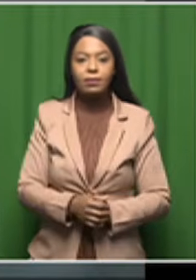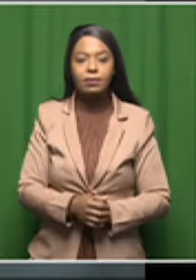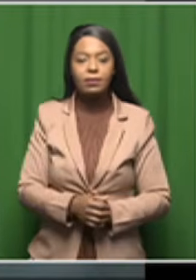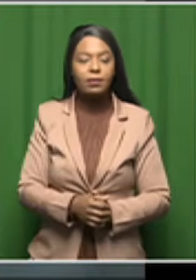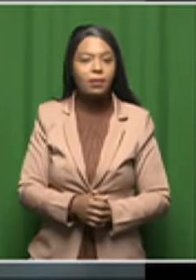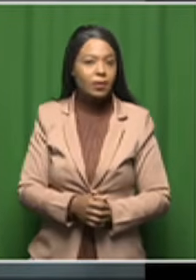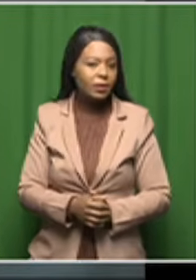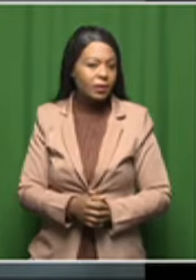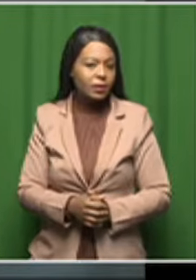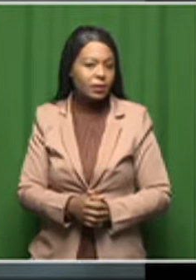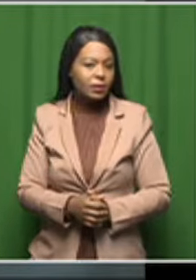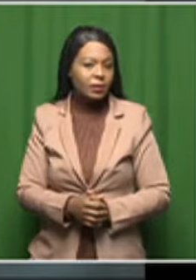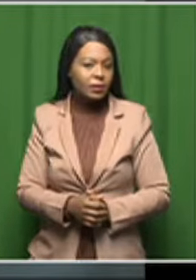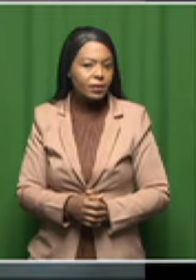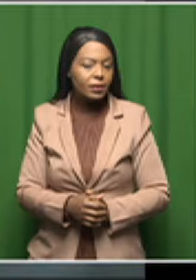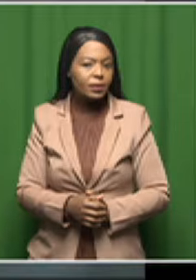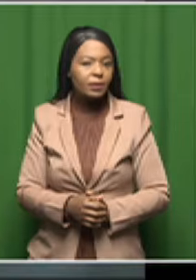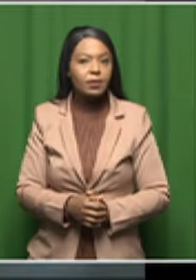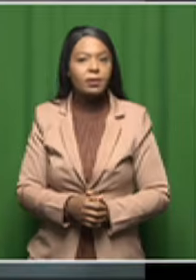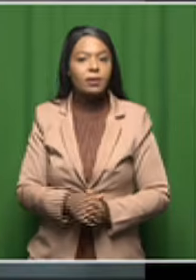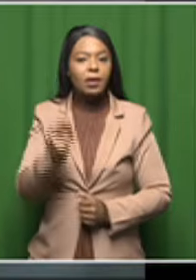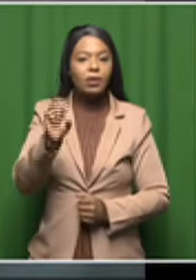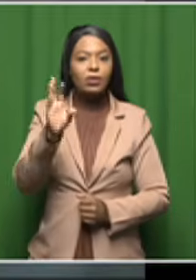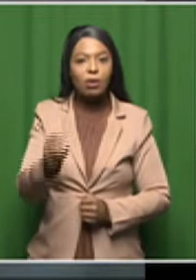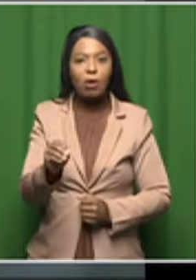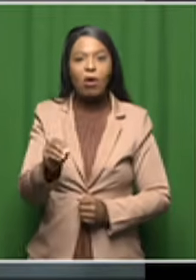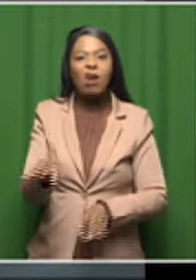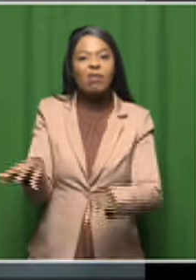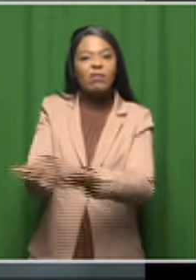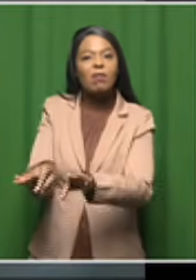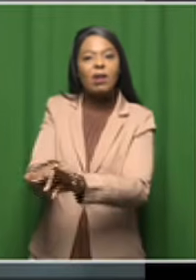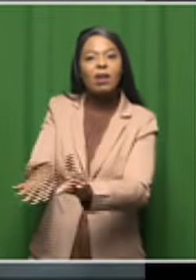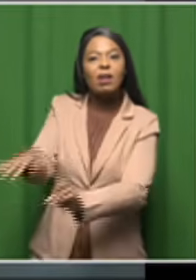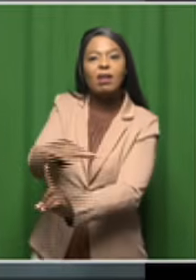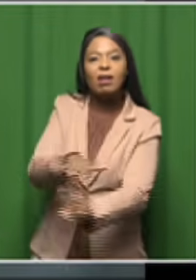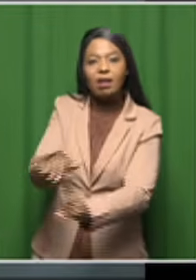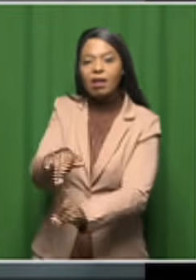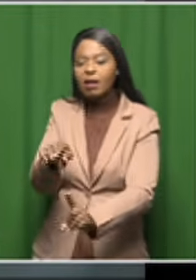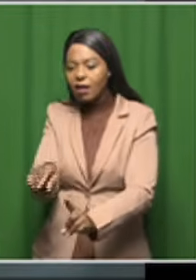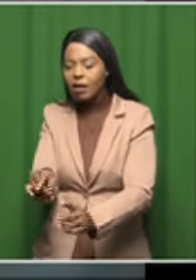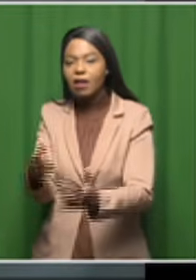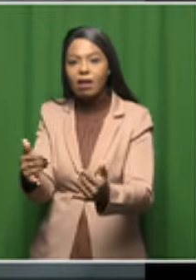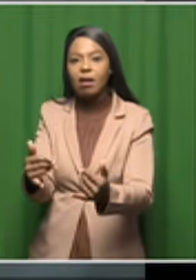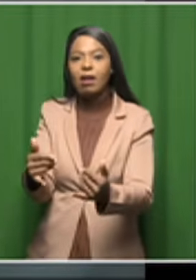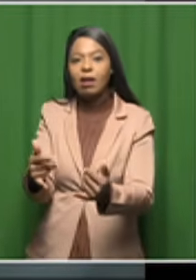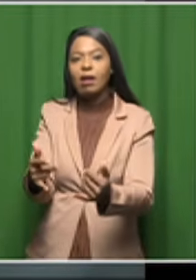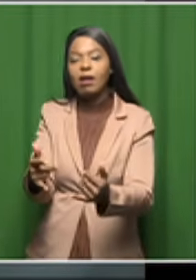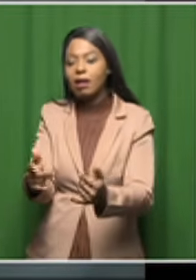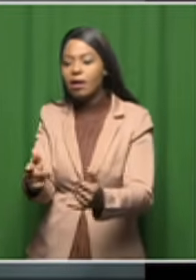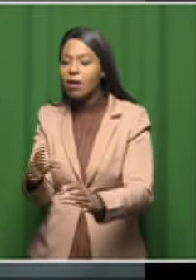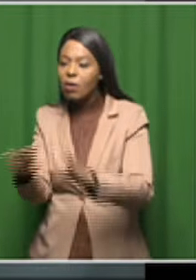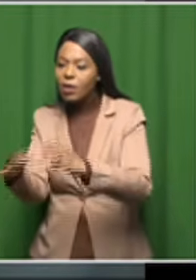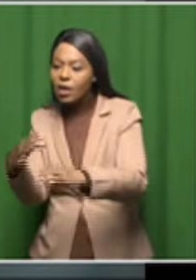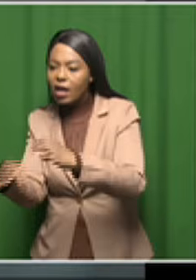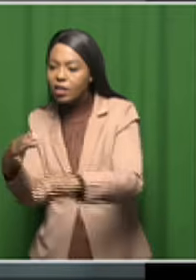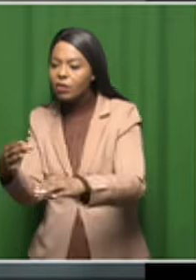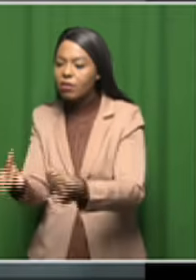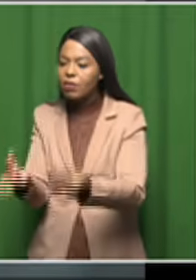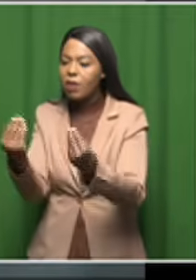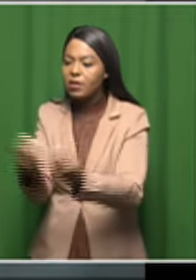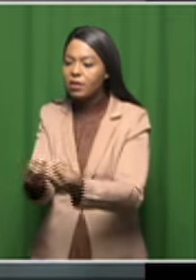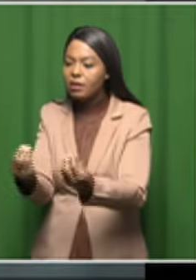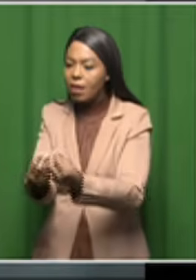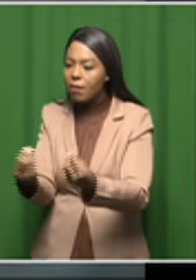So we go out to the junkyards and have our communication between the found objects